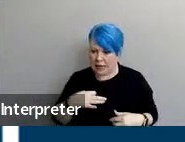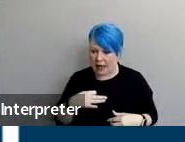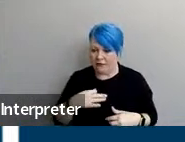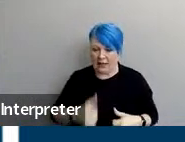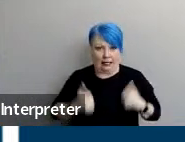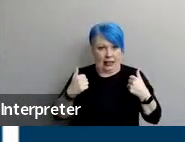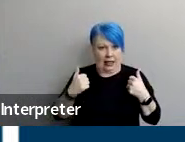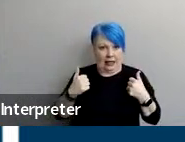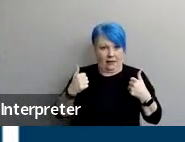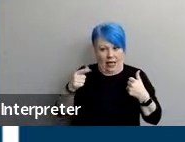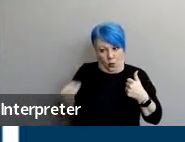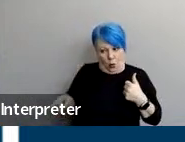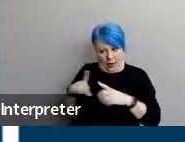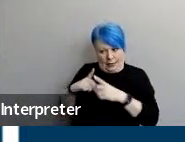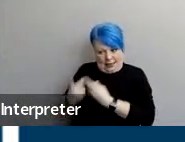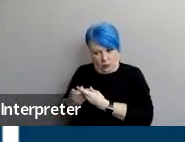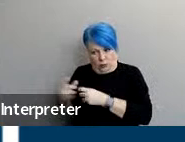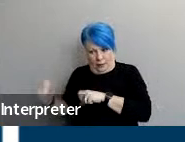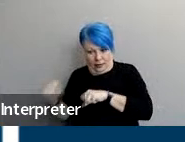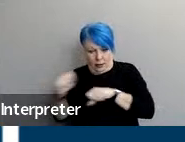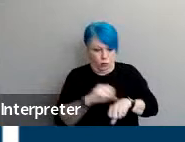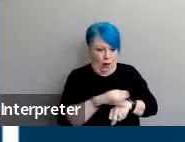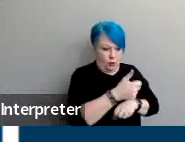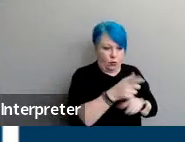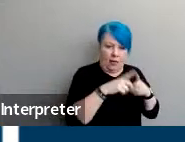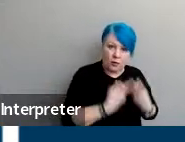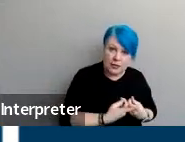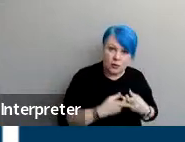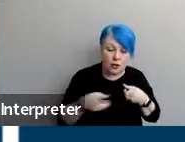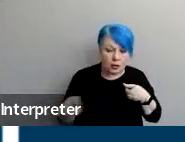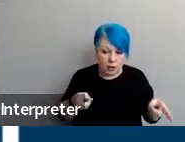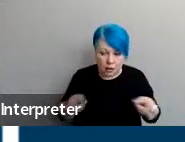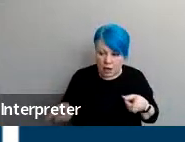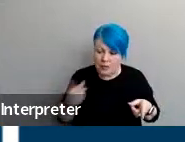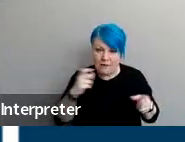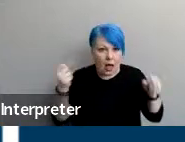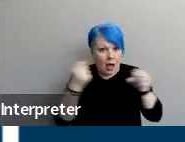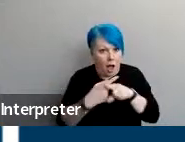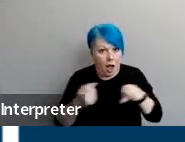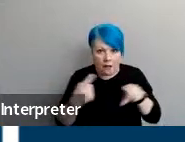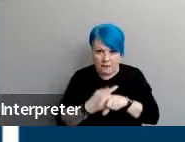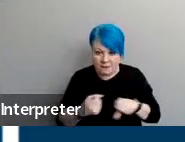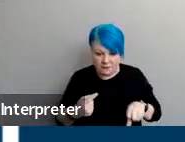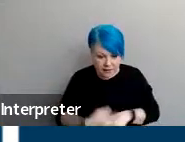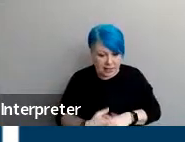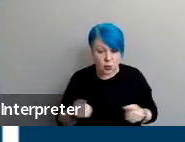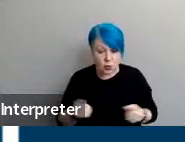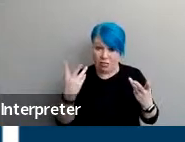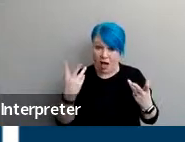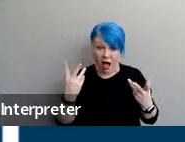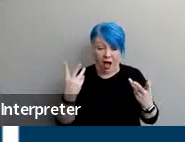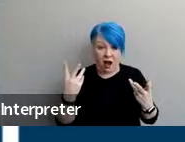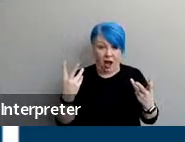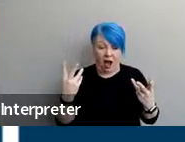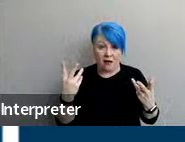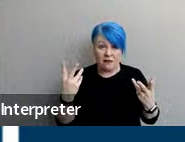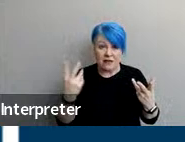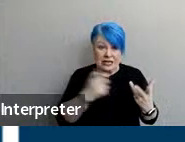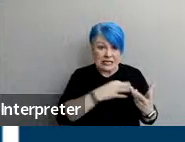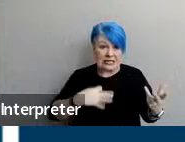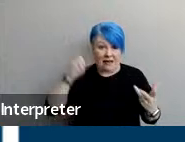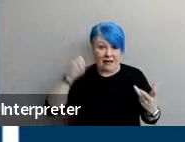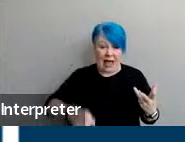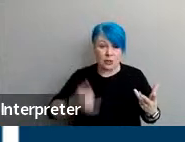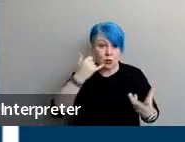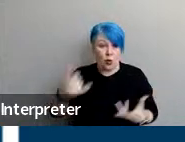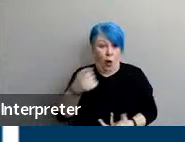one district and to another district work, there's a lot of that conflict and a lot of call off. So, they're all pretty